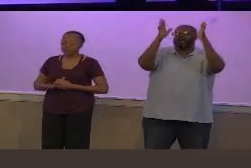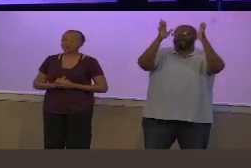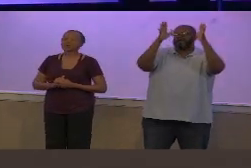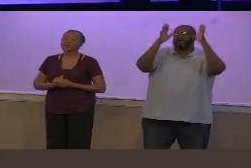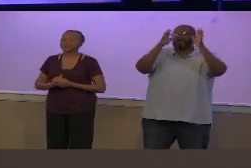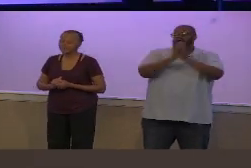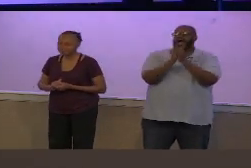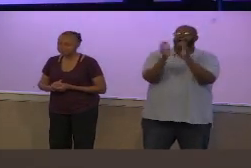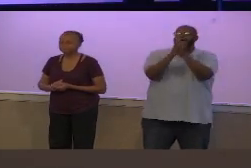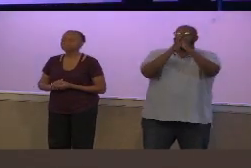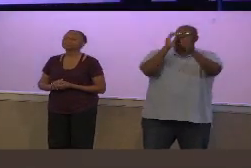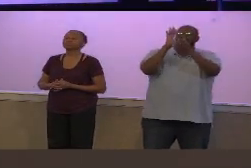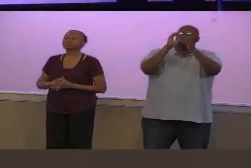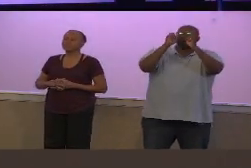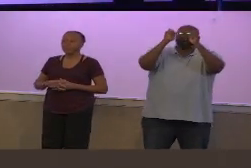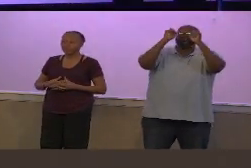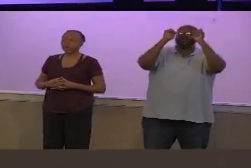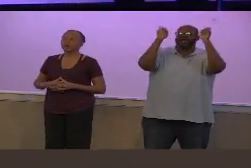Hallelujah.